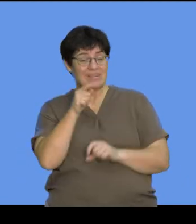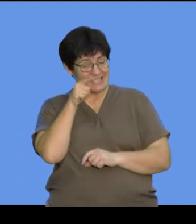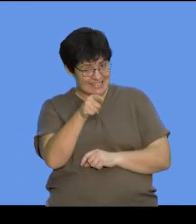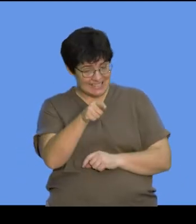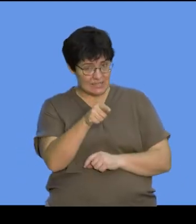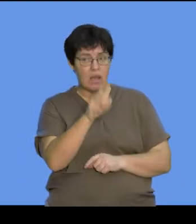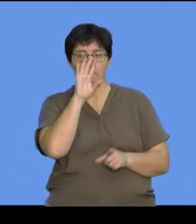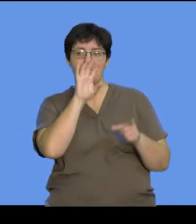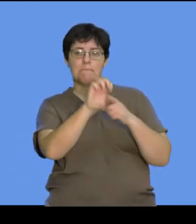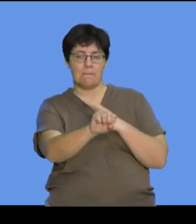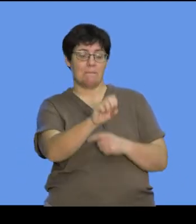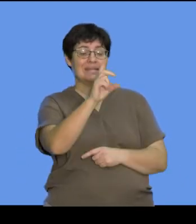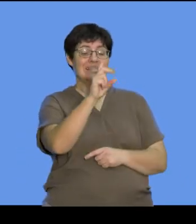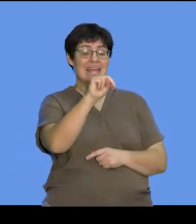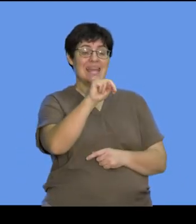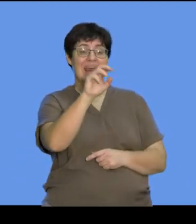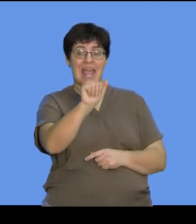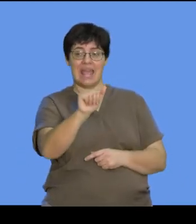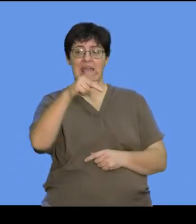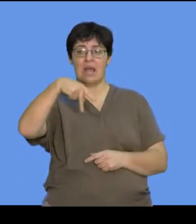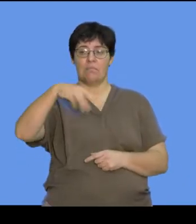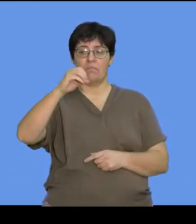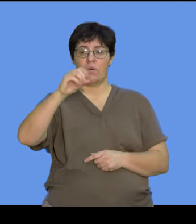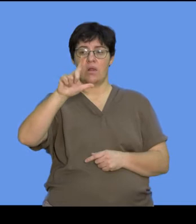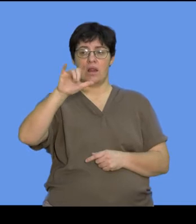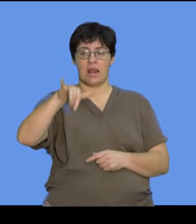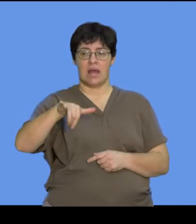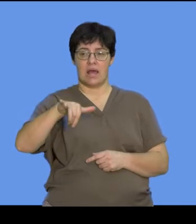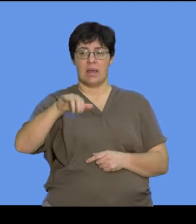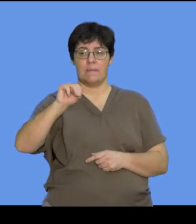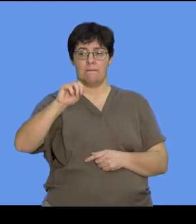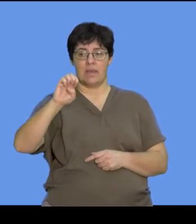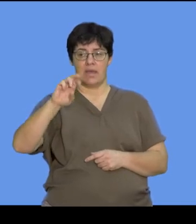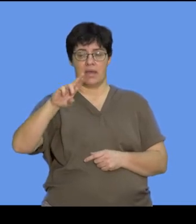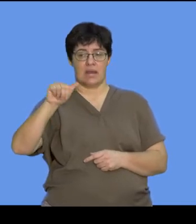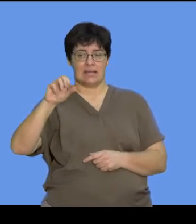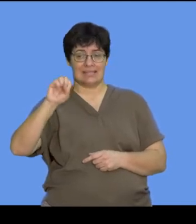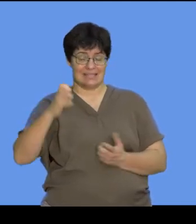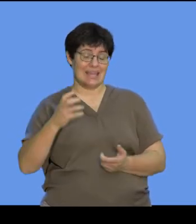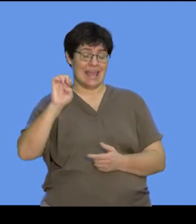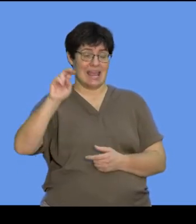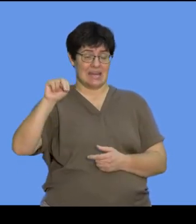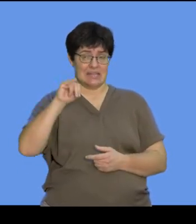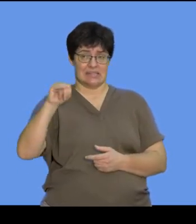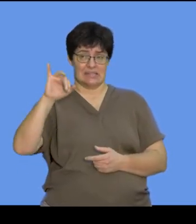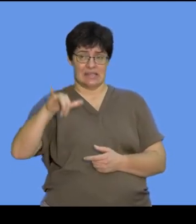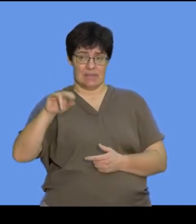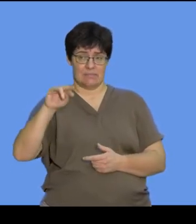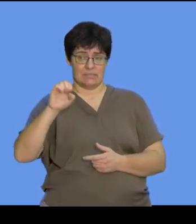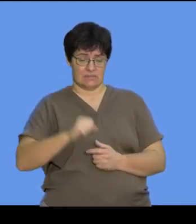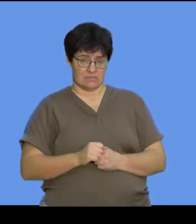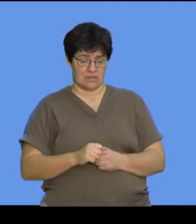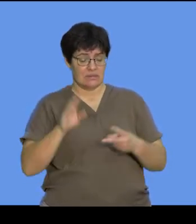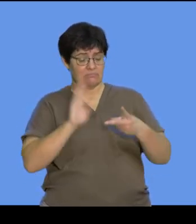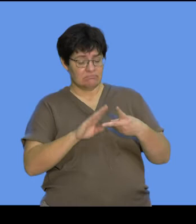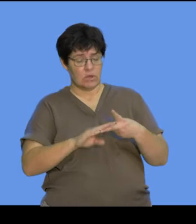is important that we recognize that these are DNA polymerase enzymes. We also need the building blocks. If we were to make